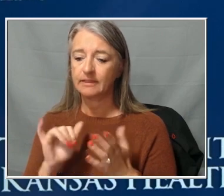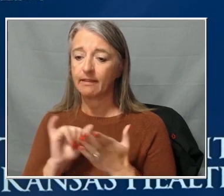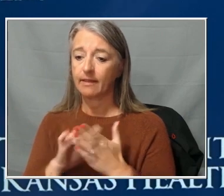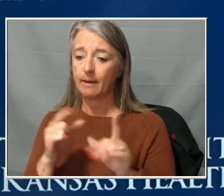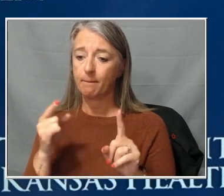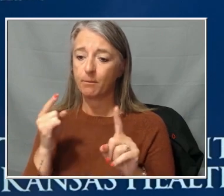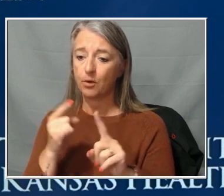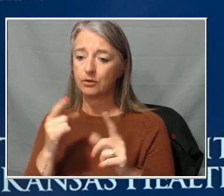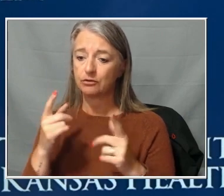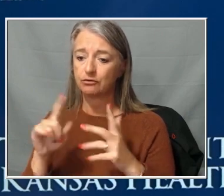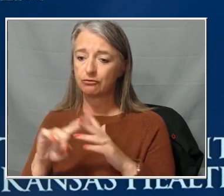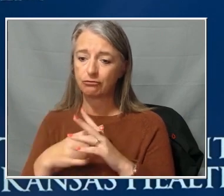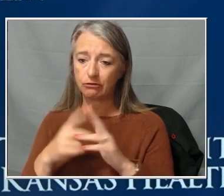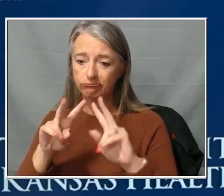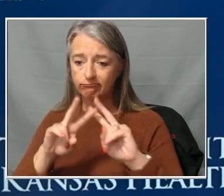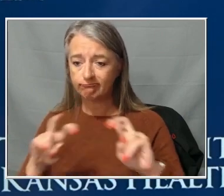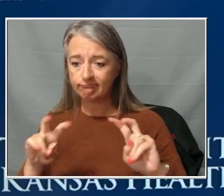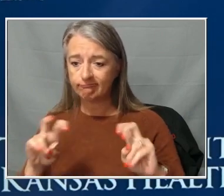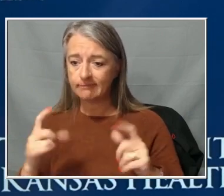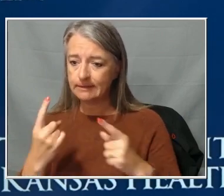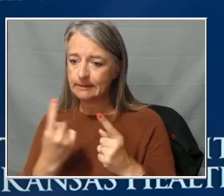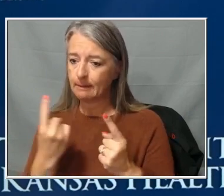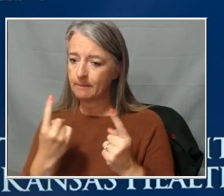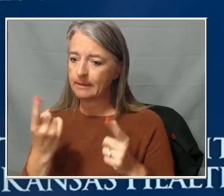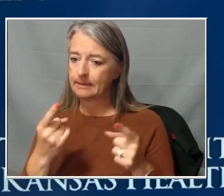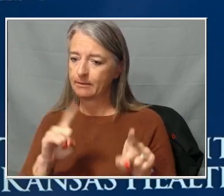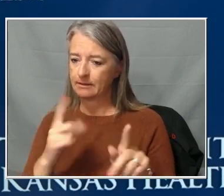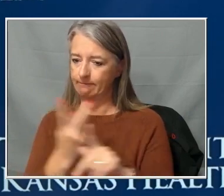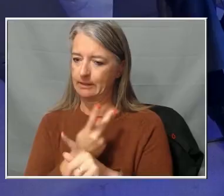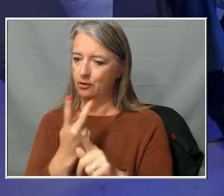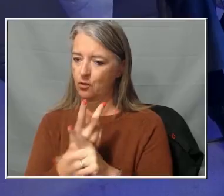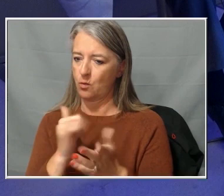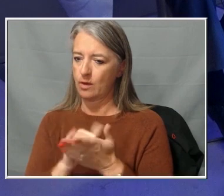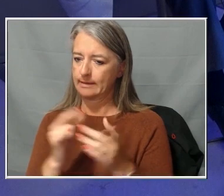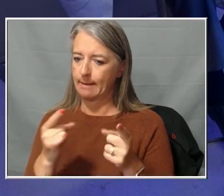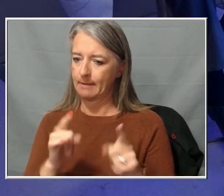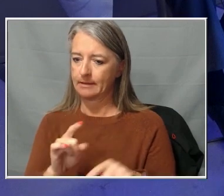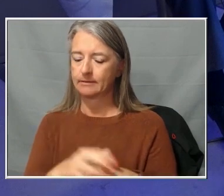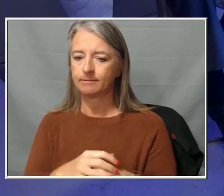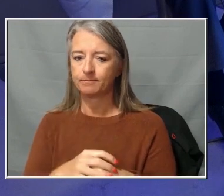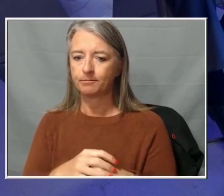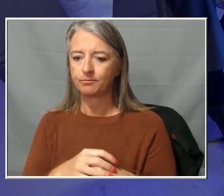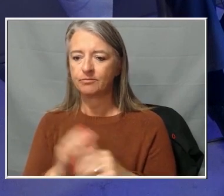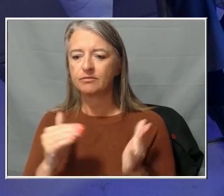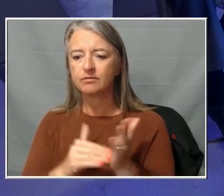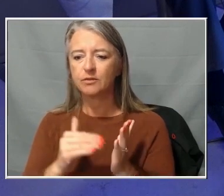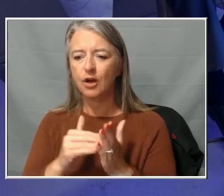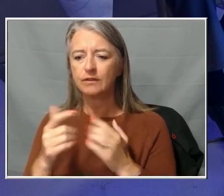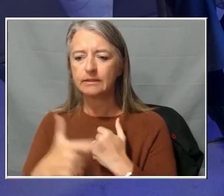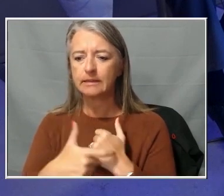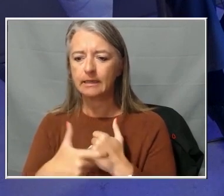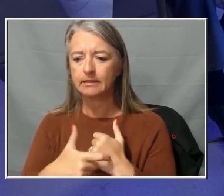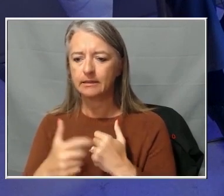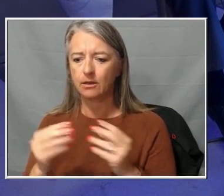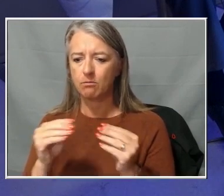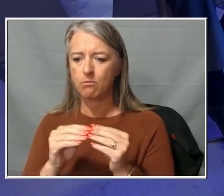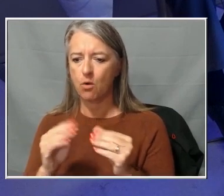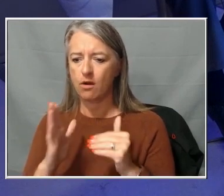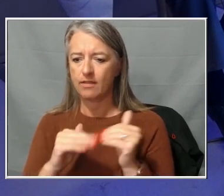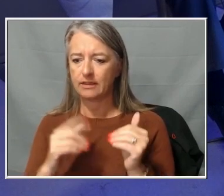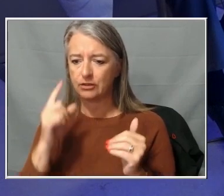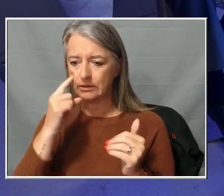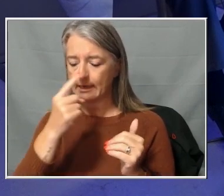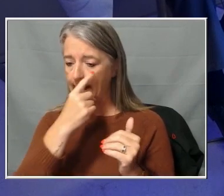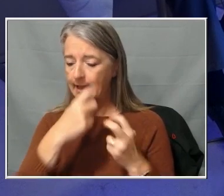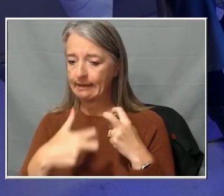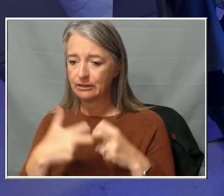just start looking, and you're like, something's going on here. We gotta figure out what that is. And is it often that somebody comes into you and it's more than just an eye issue?